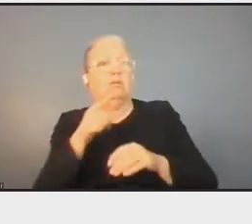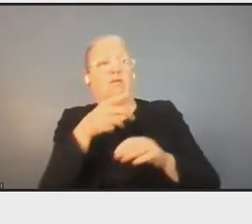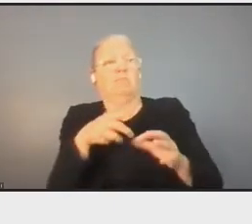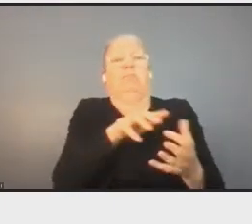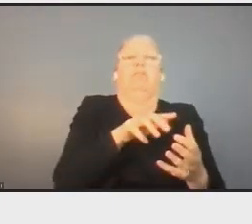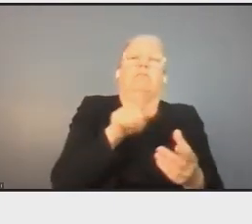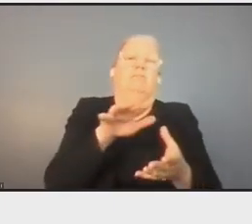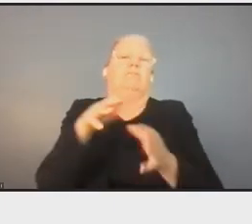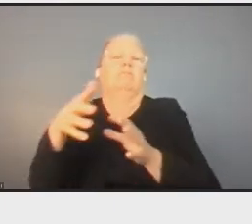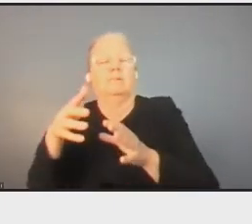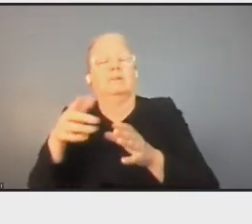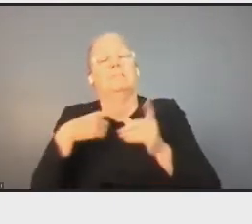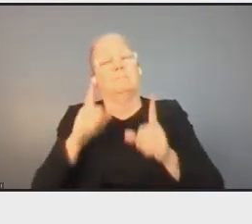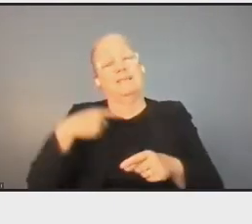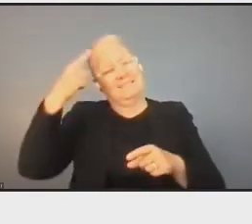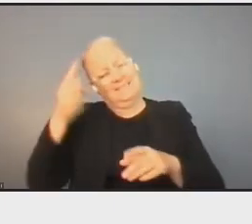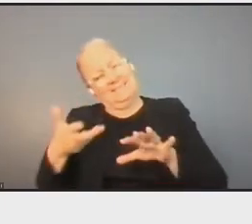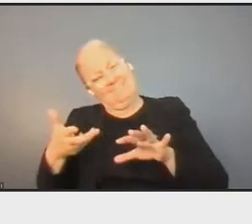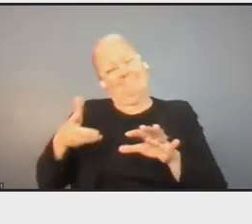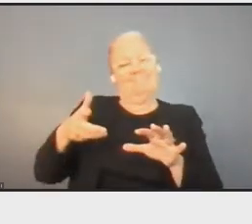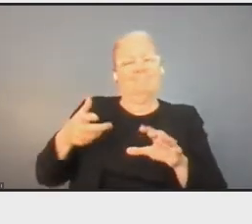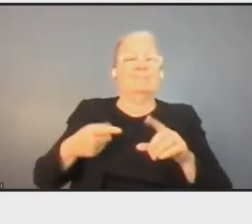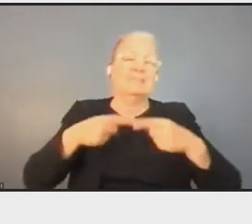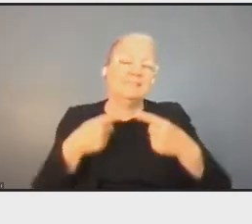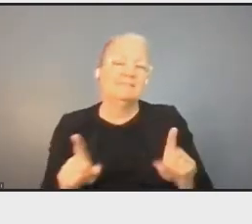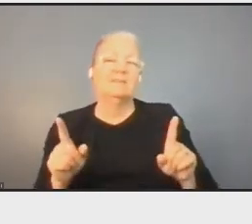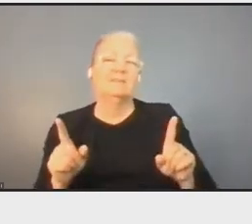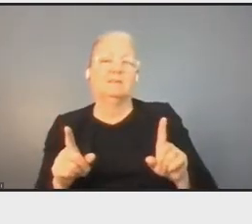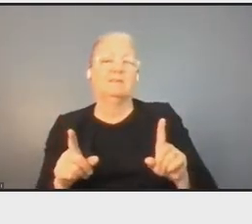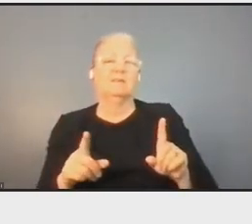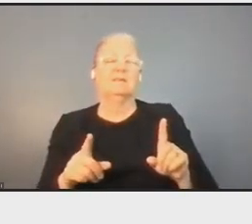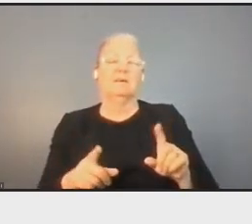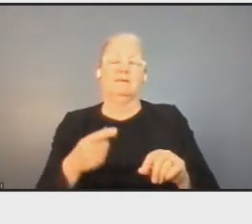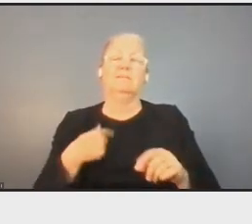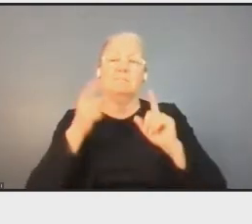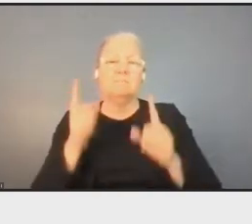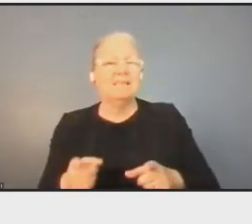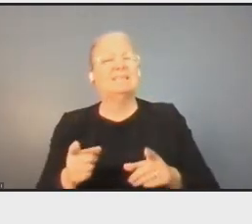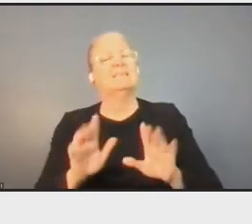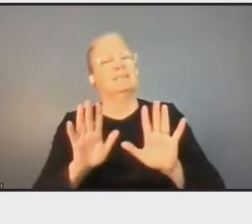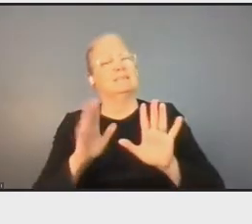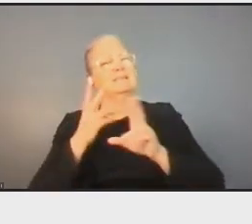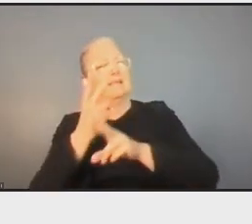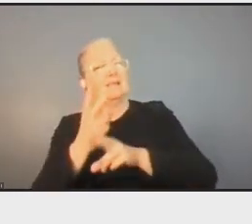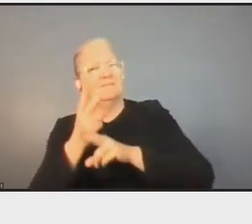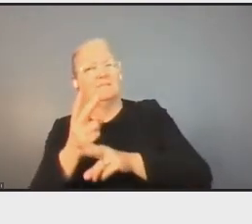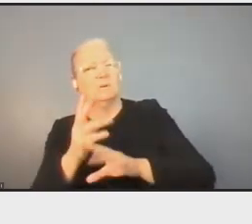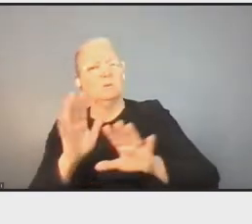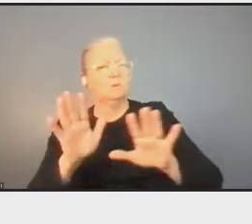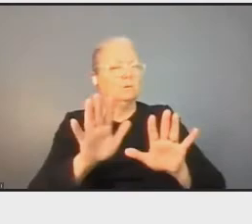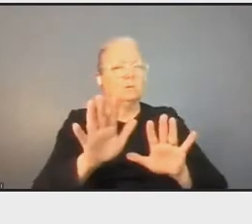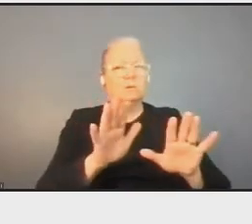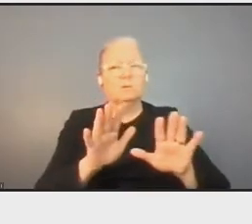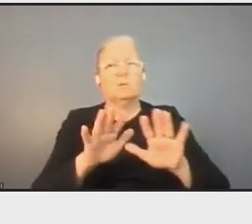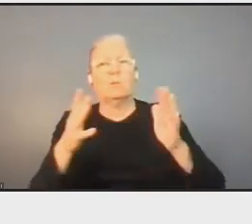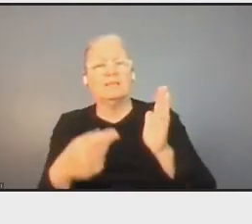something very different. We really need to make sure that we really take in these, be very careful of what kind of